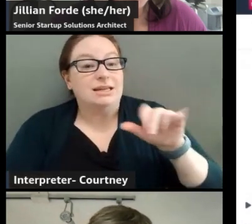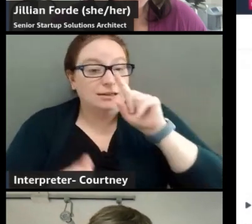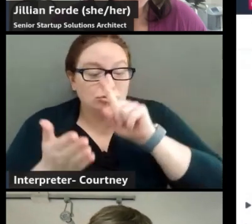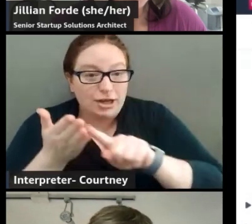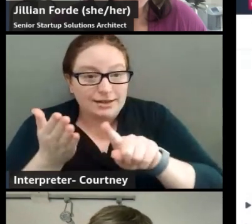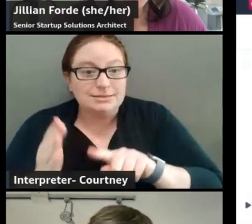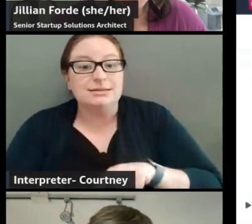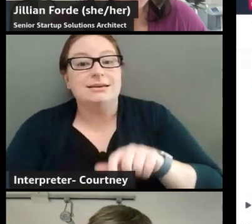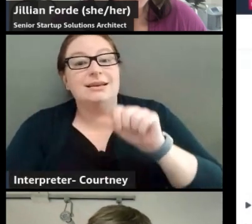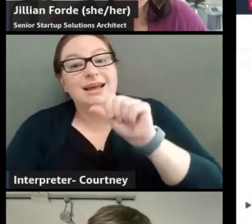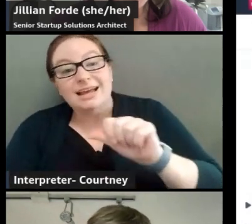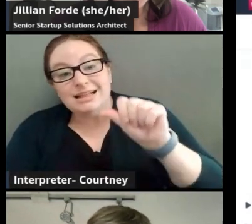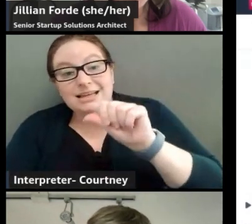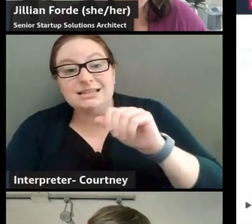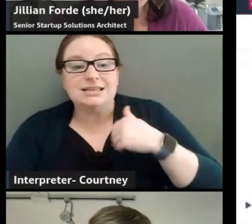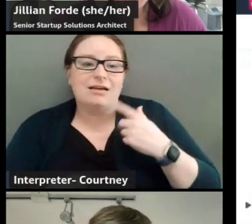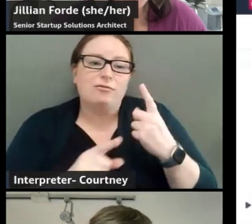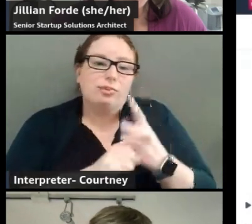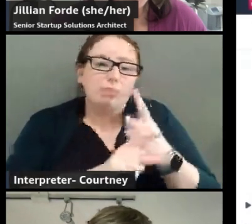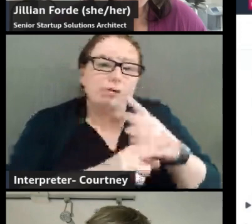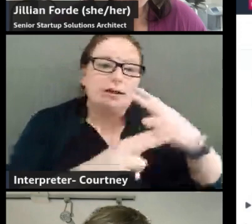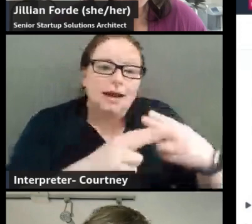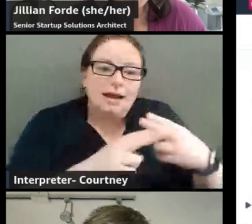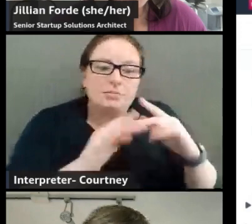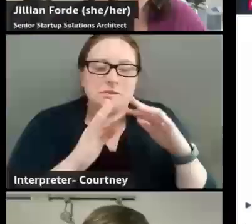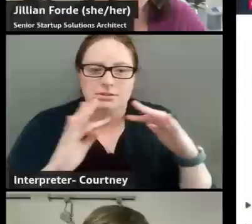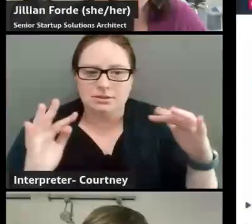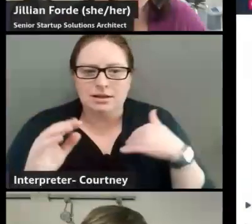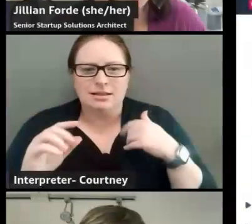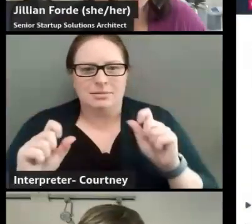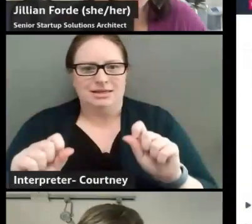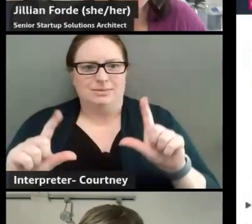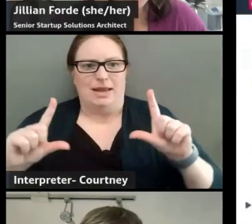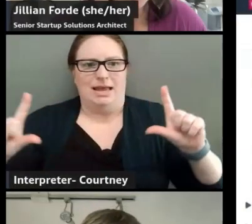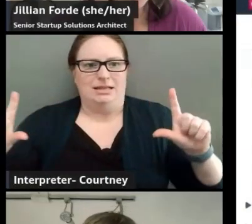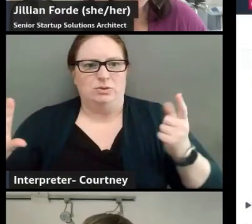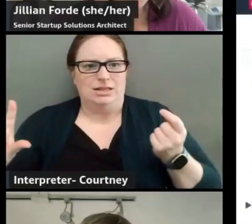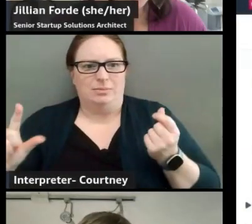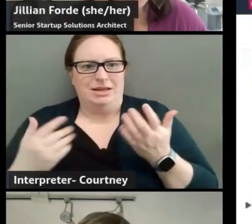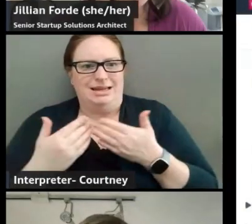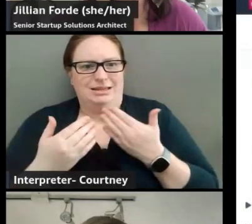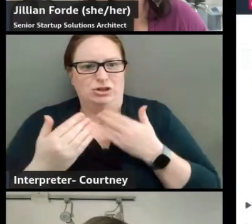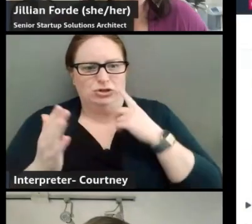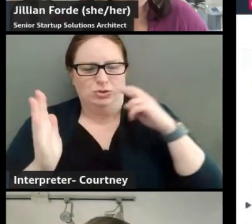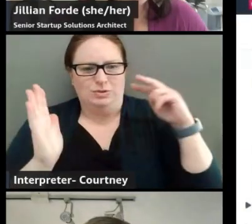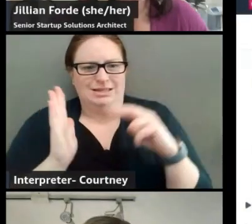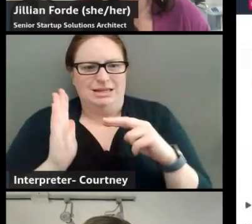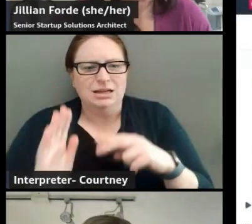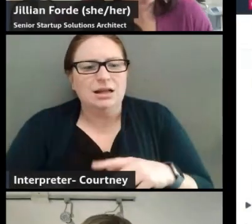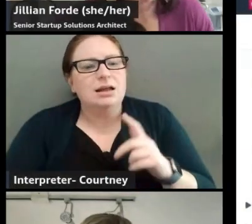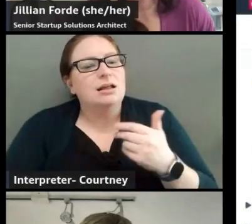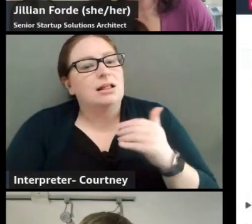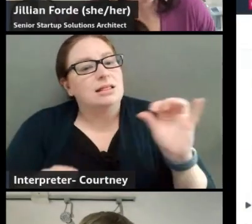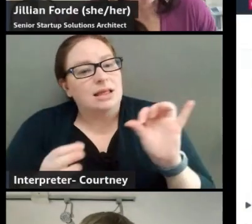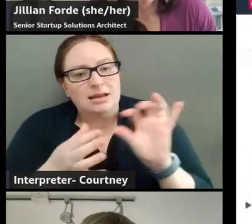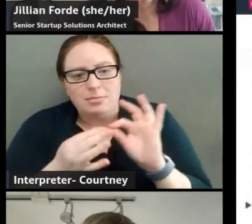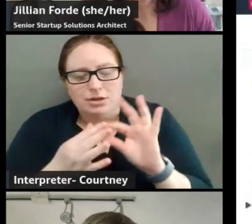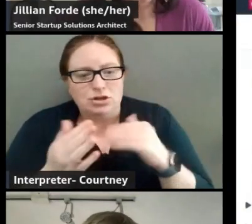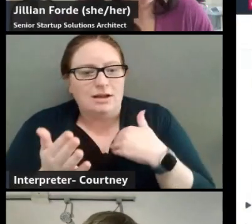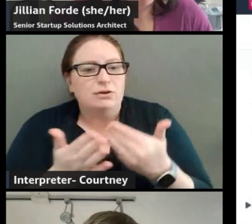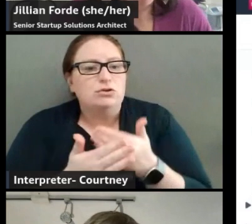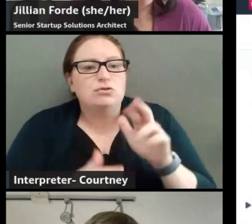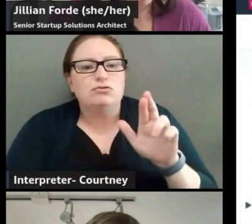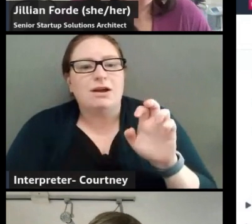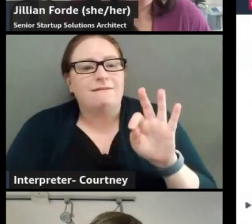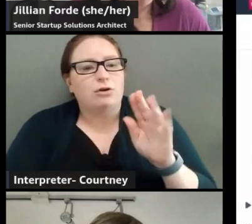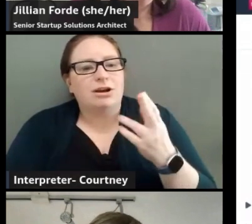proper names. As I mentioned, let me just expand this out so it's a little bit easier to see. As I mentioned, we do have like that new referential integrity